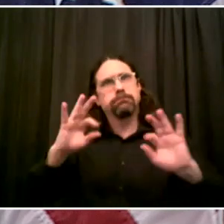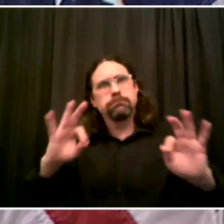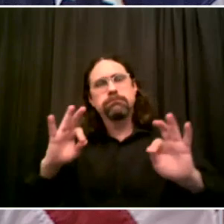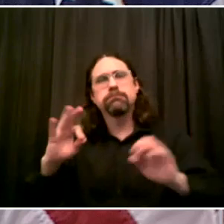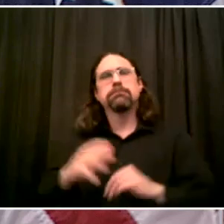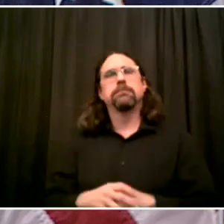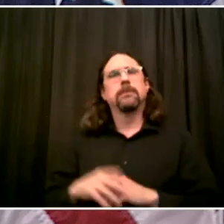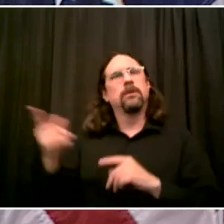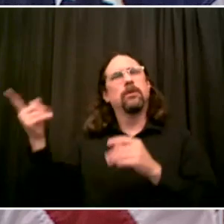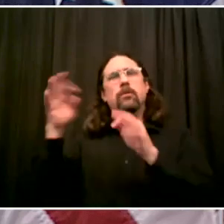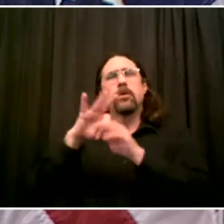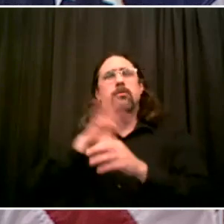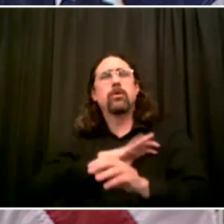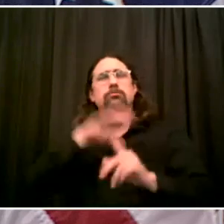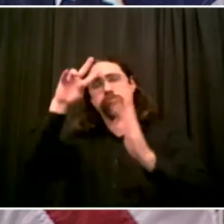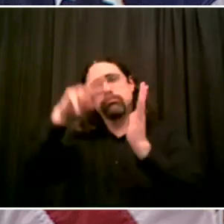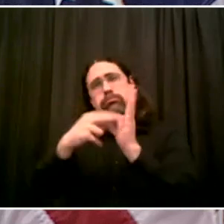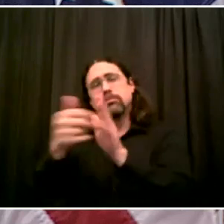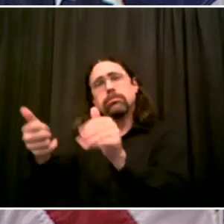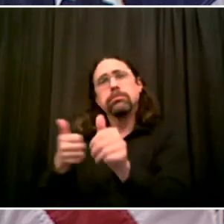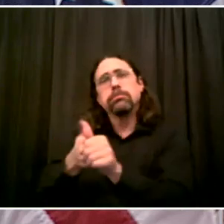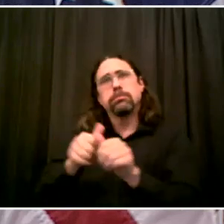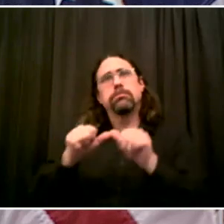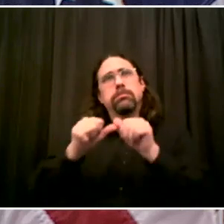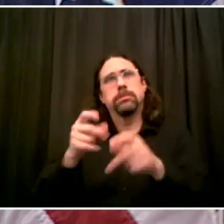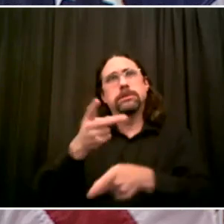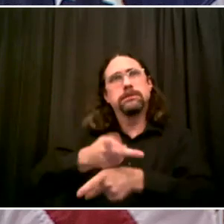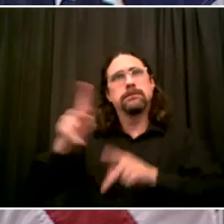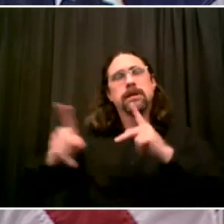Now let me go back to